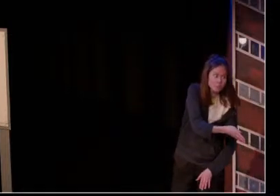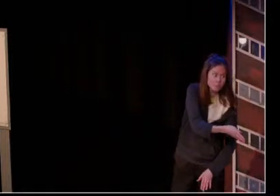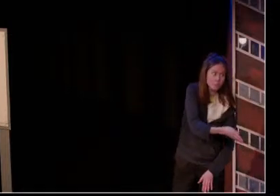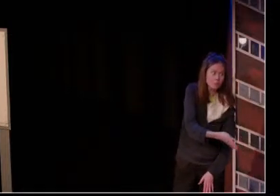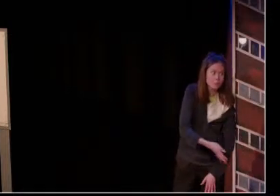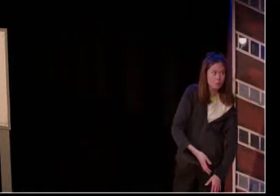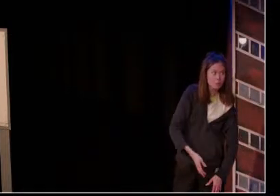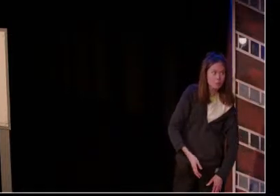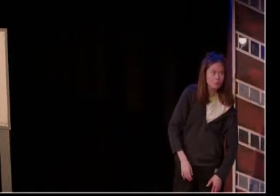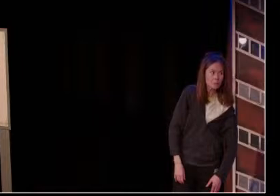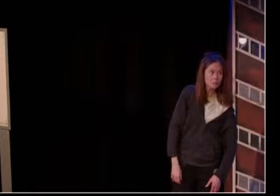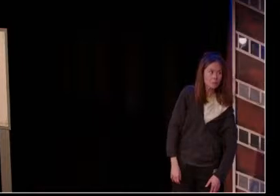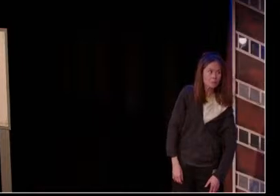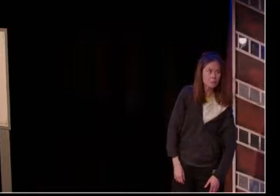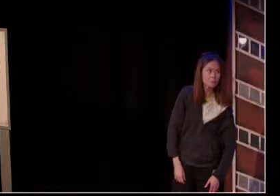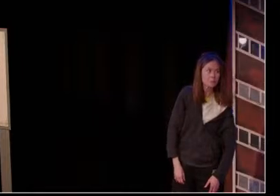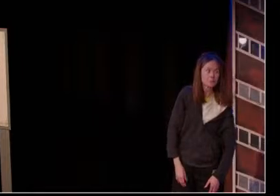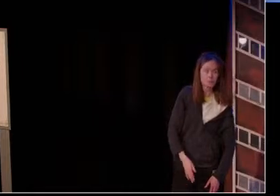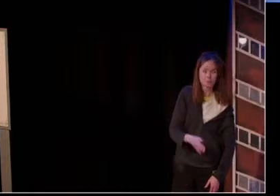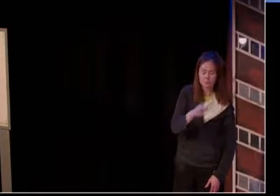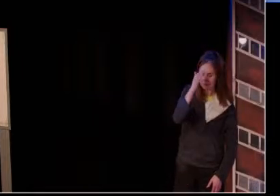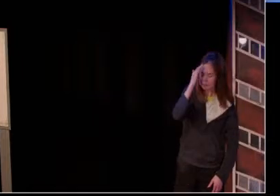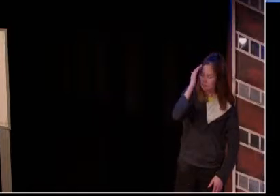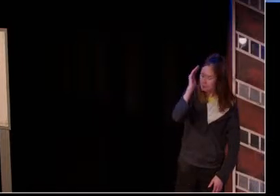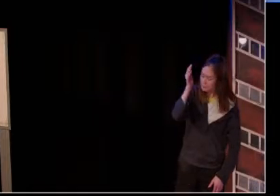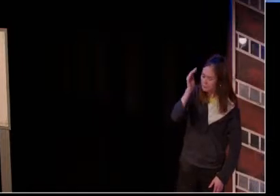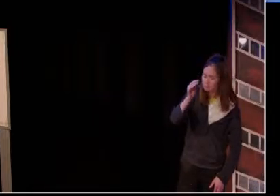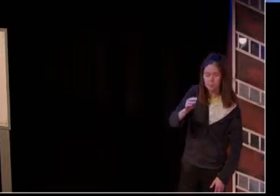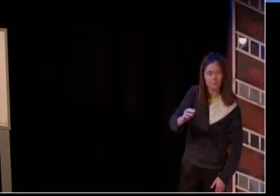So, farewell.